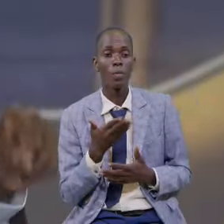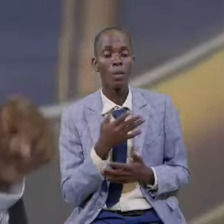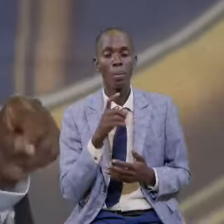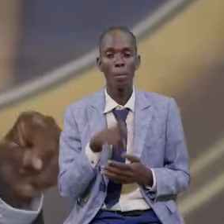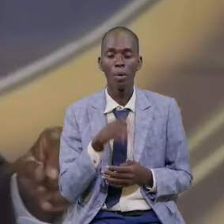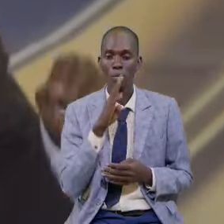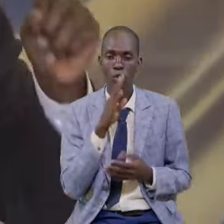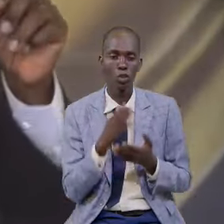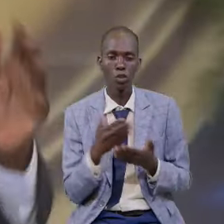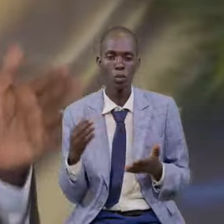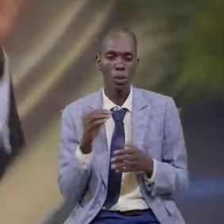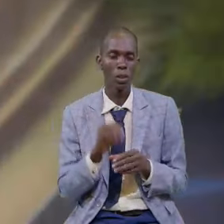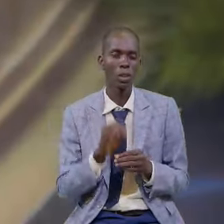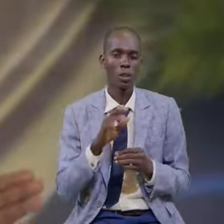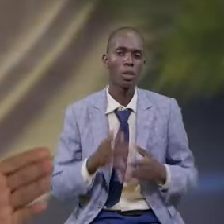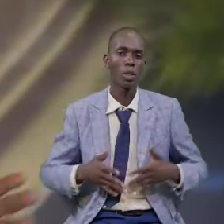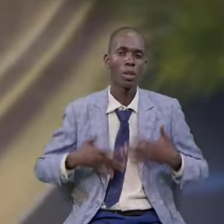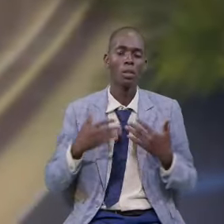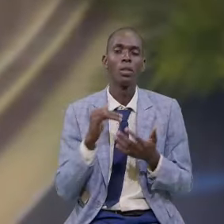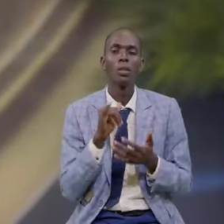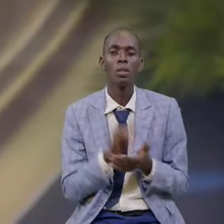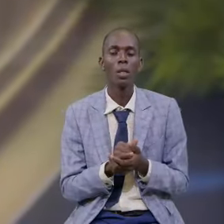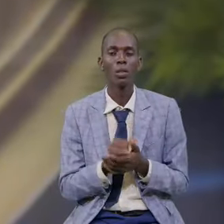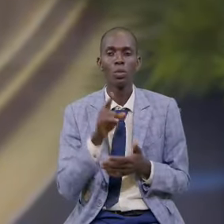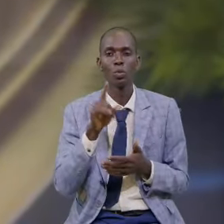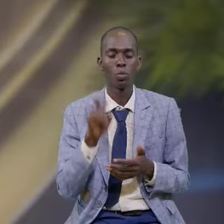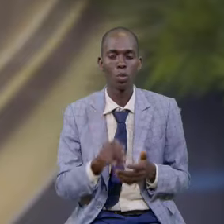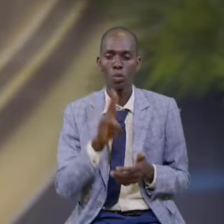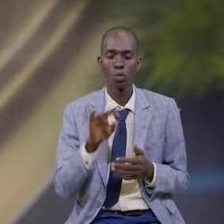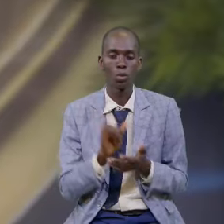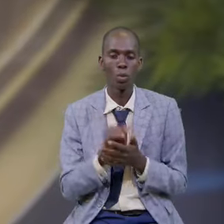your life that you put must on.